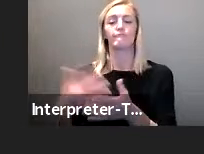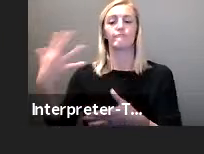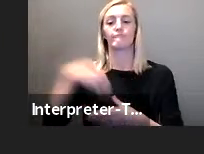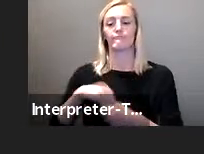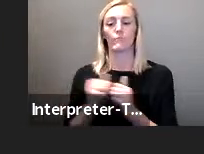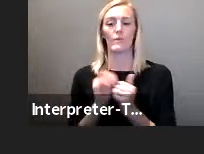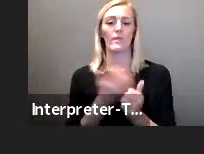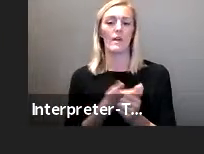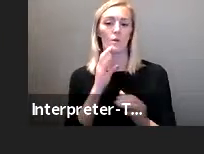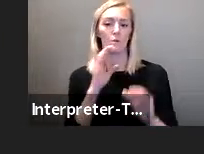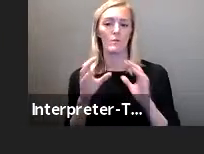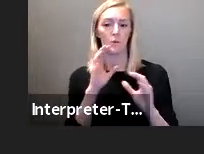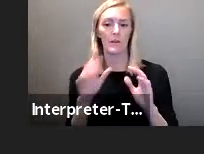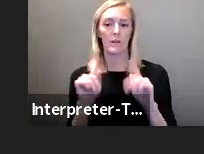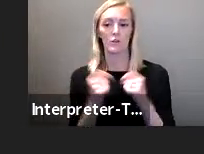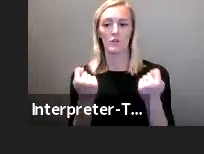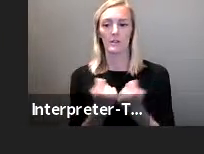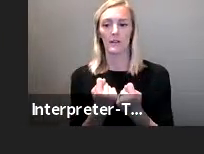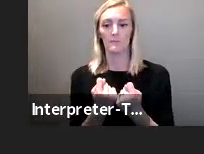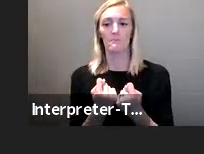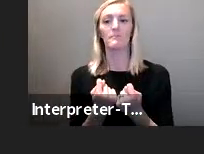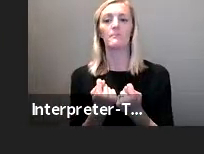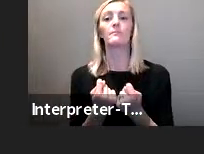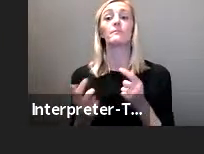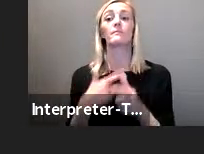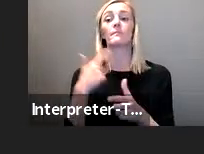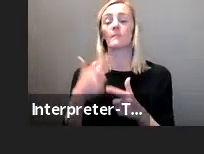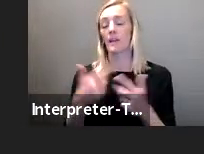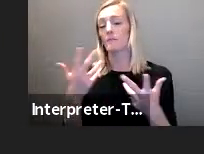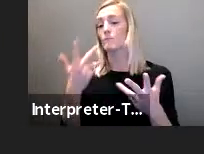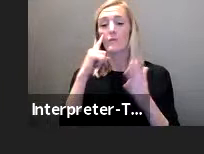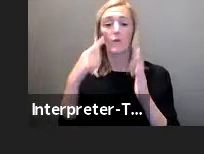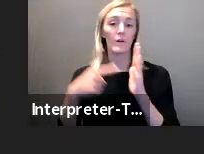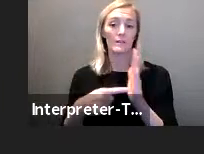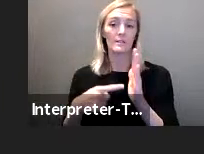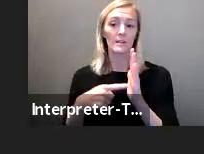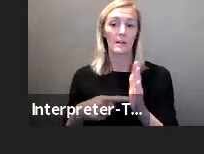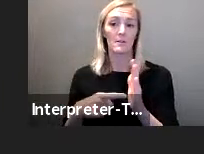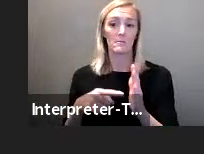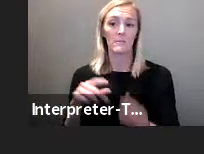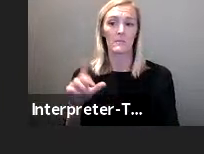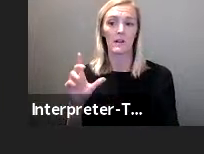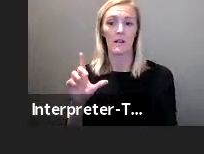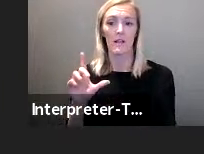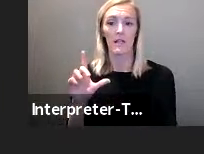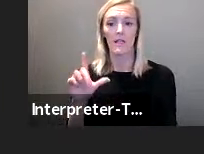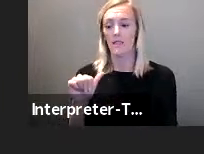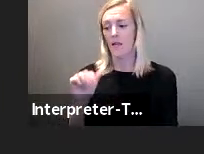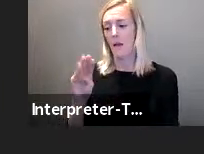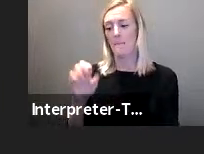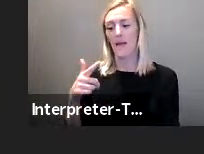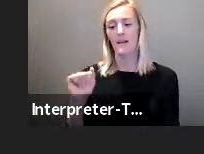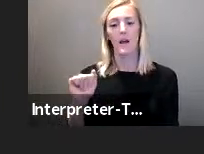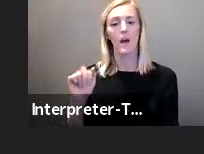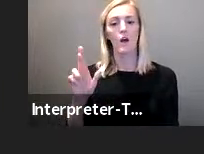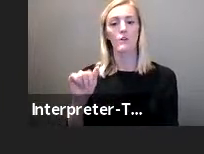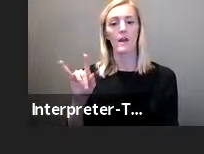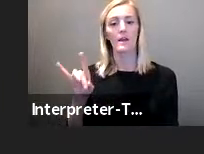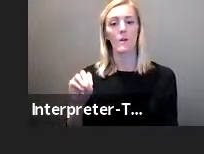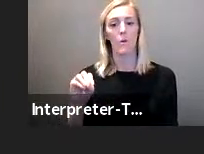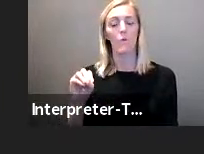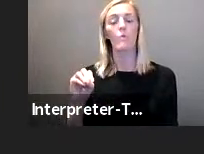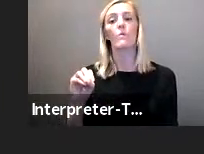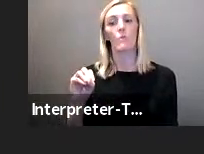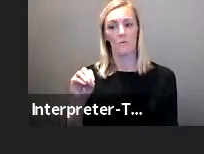teams. And so they themselves then, for example, with La Mega Radio, we've got folks that